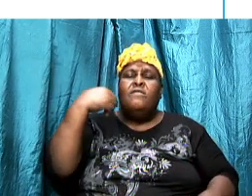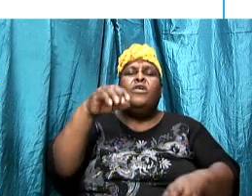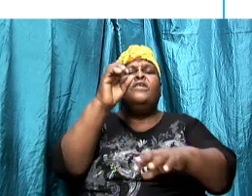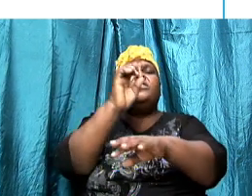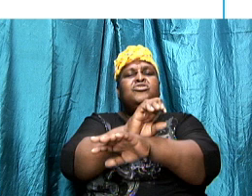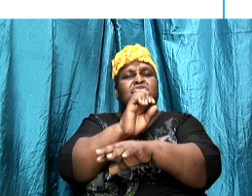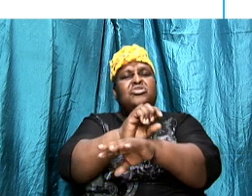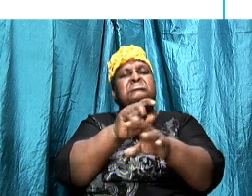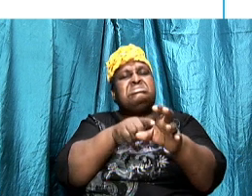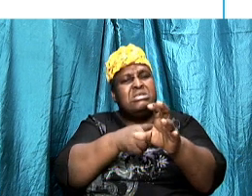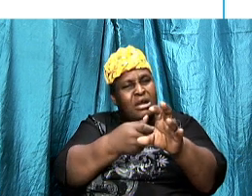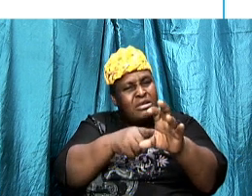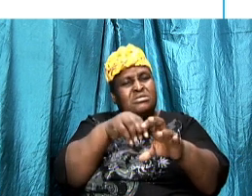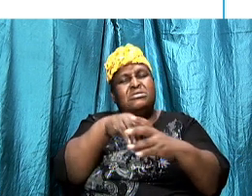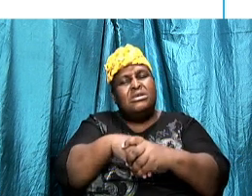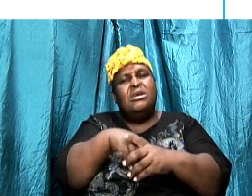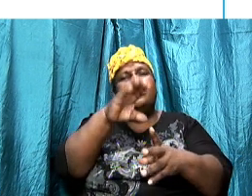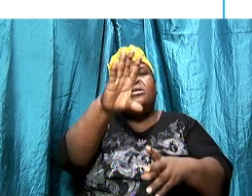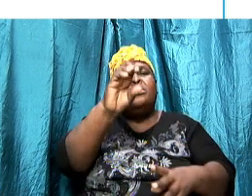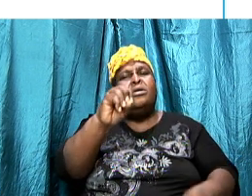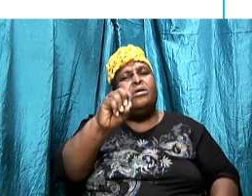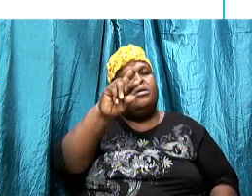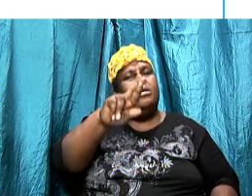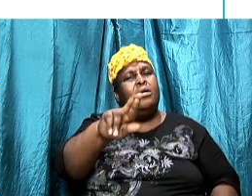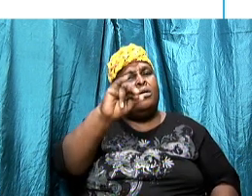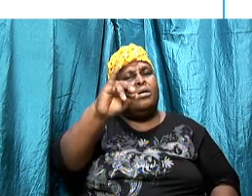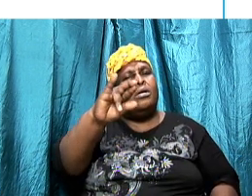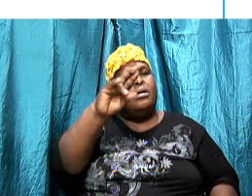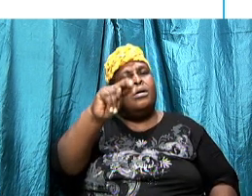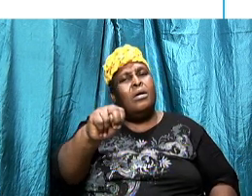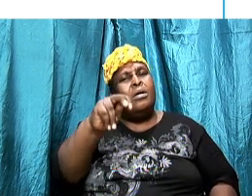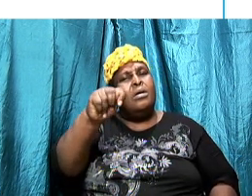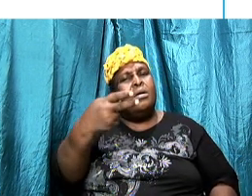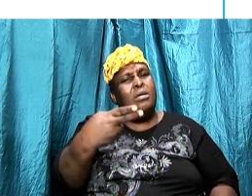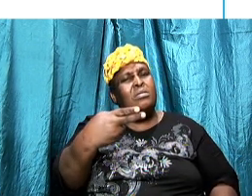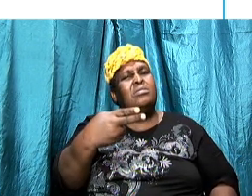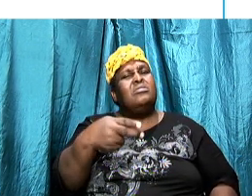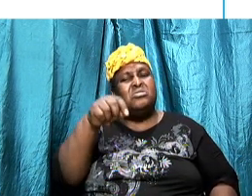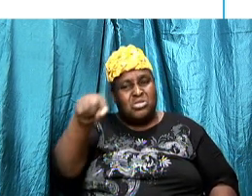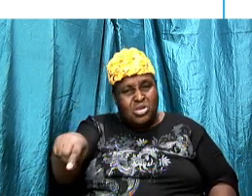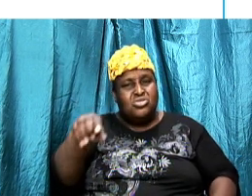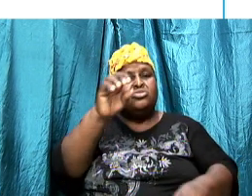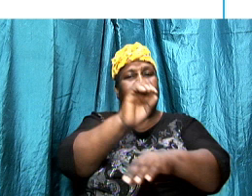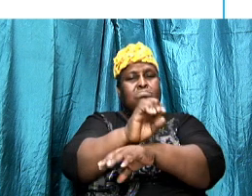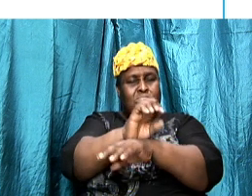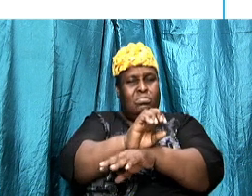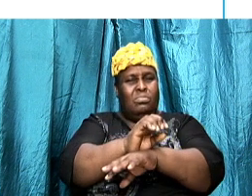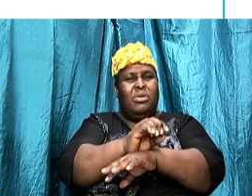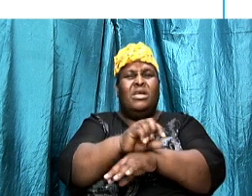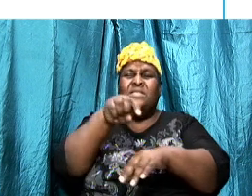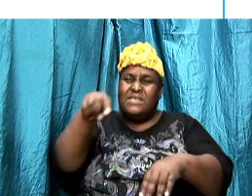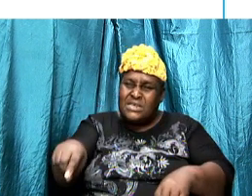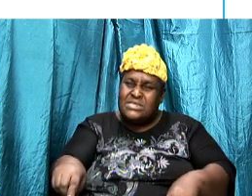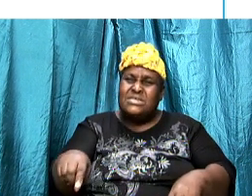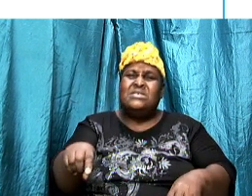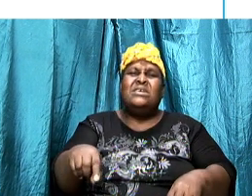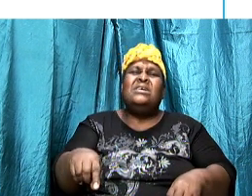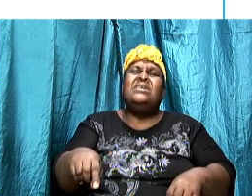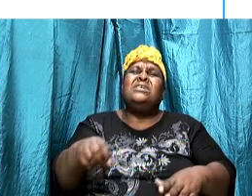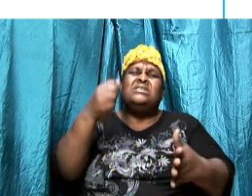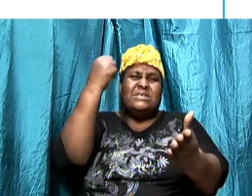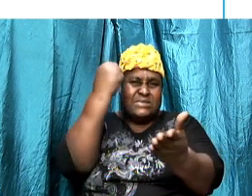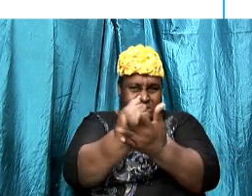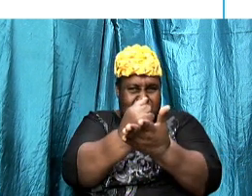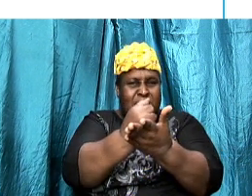was started in Corinth, this church, the church at Corinthians, this is the seal of